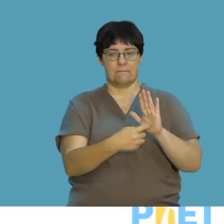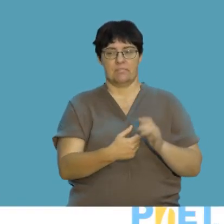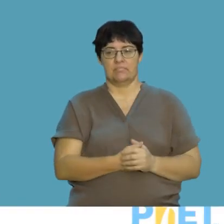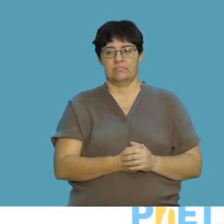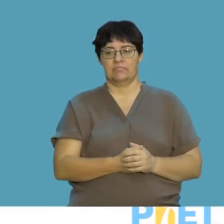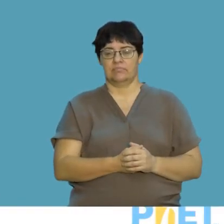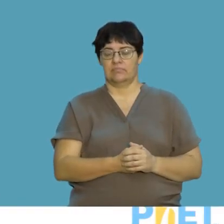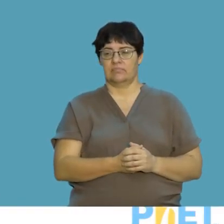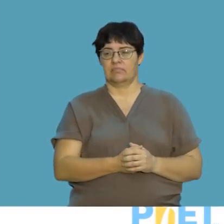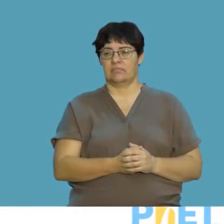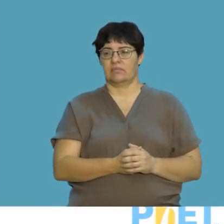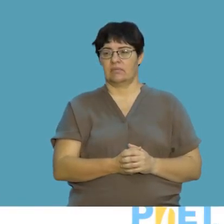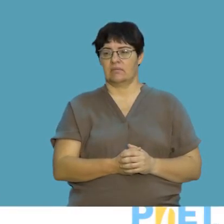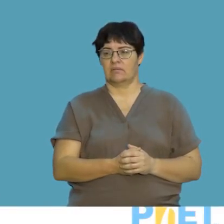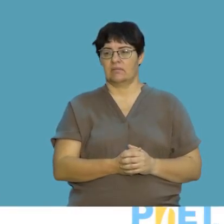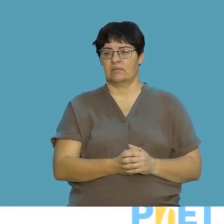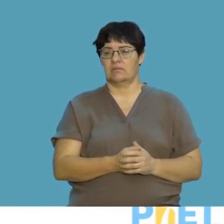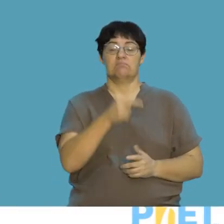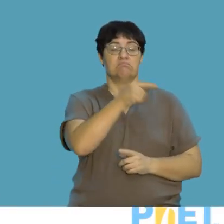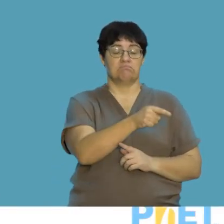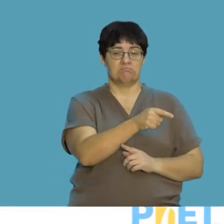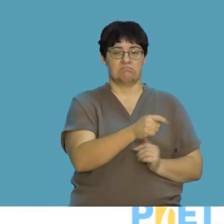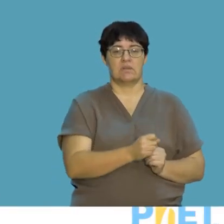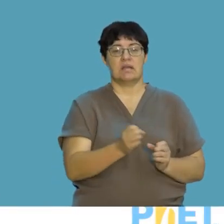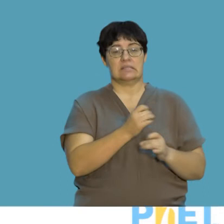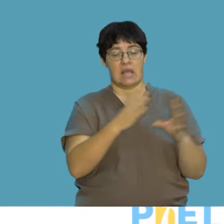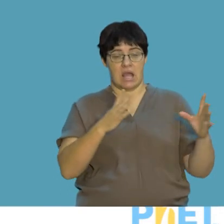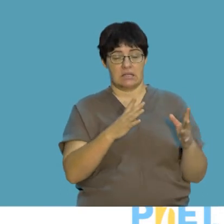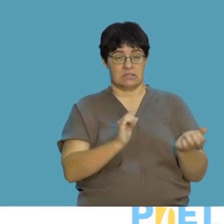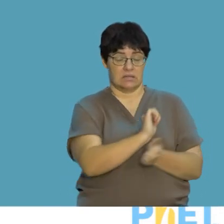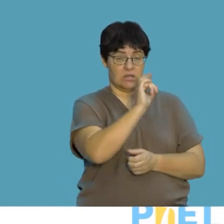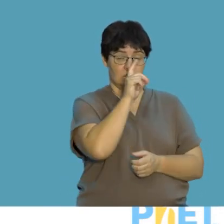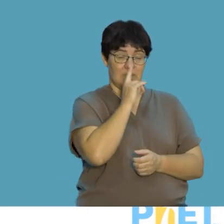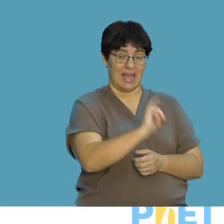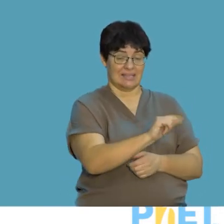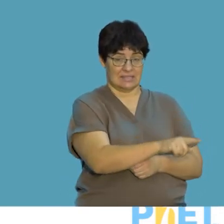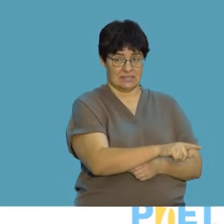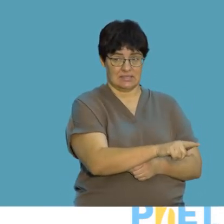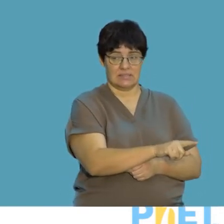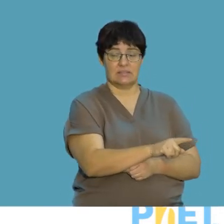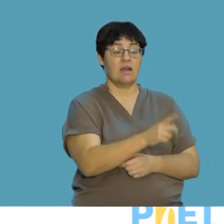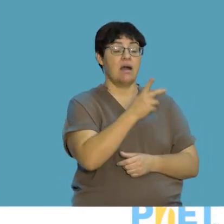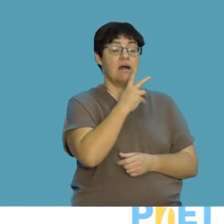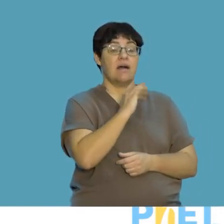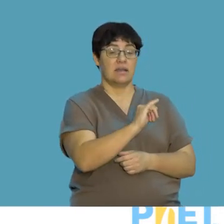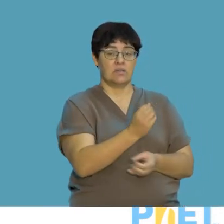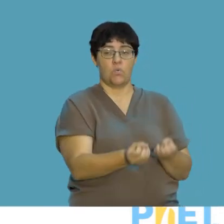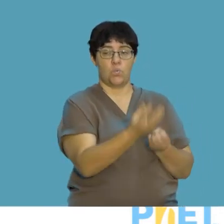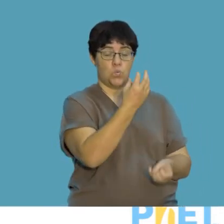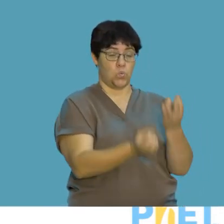at, let's for argument's sake start with a solid. And then if we hit the solid, what